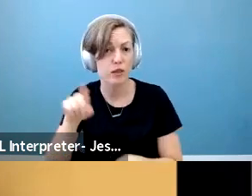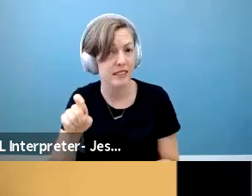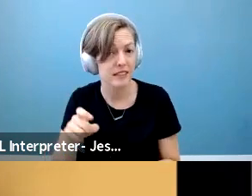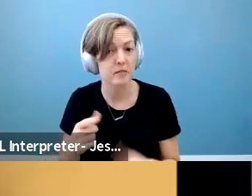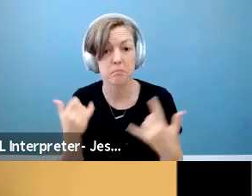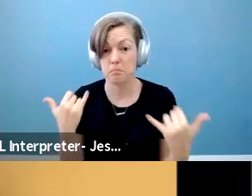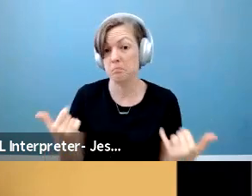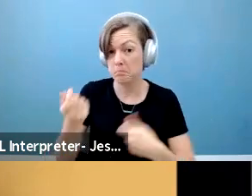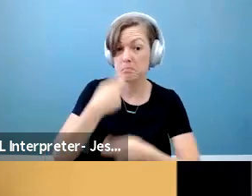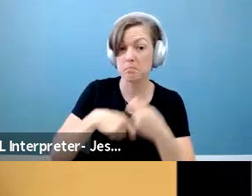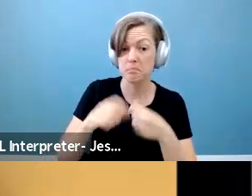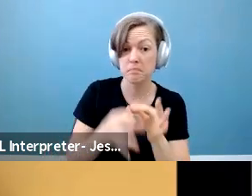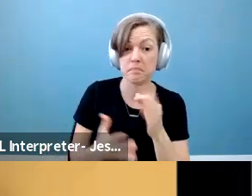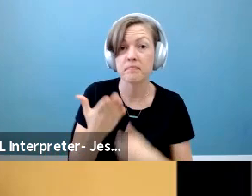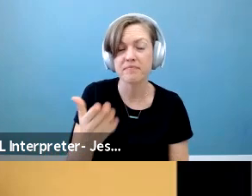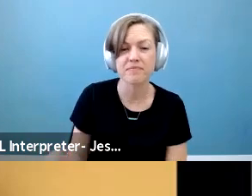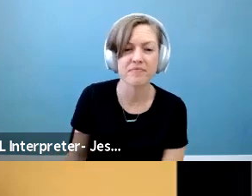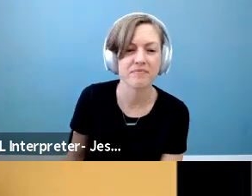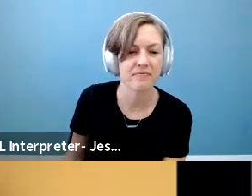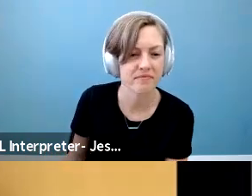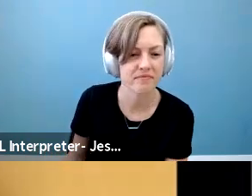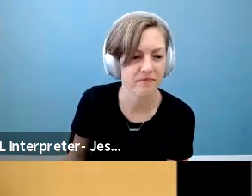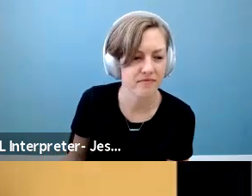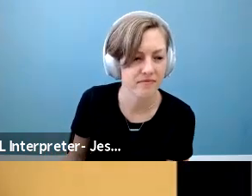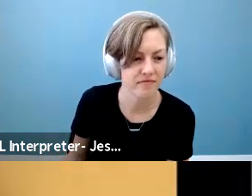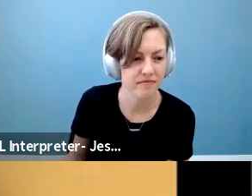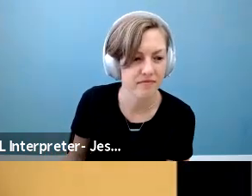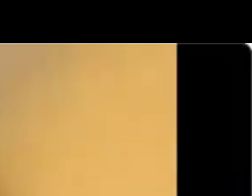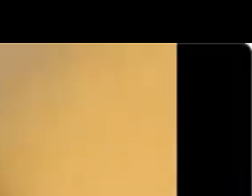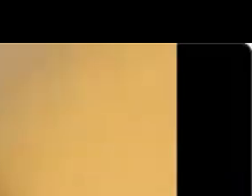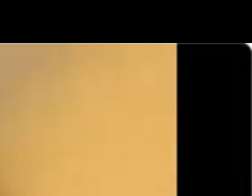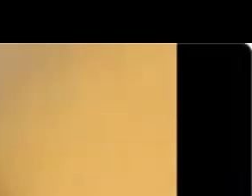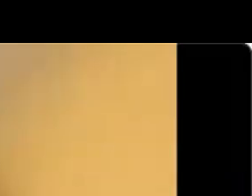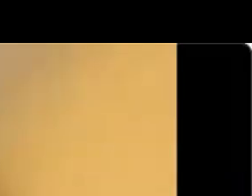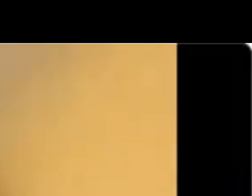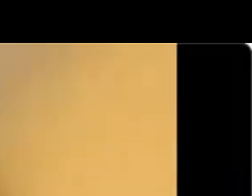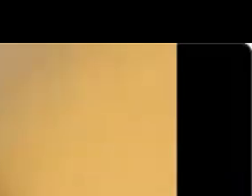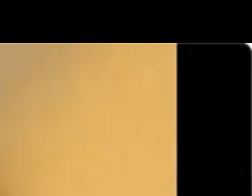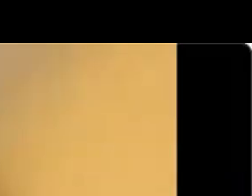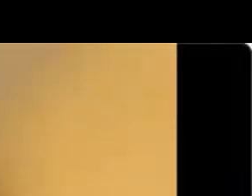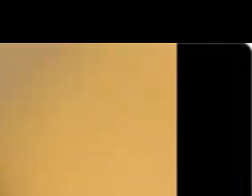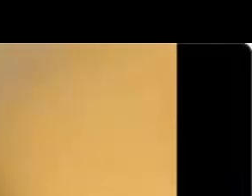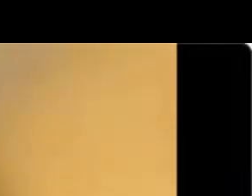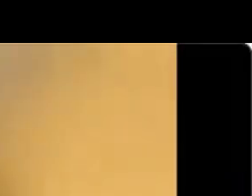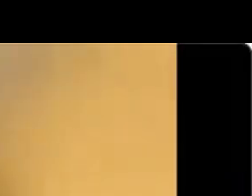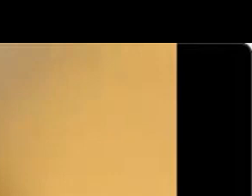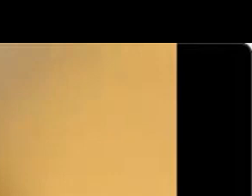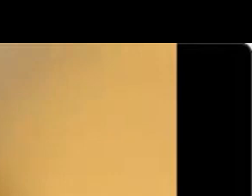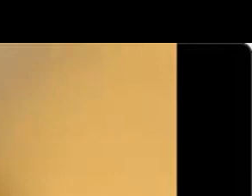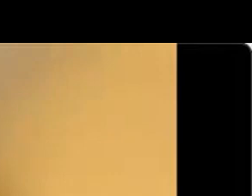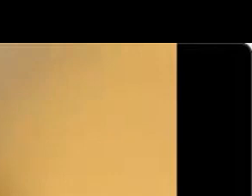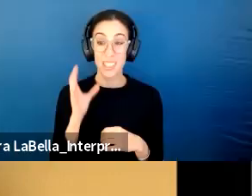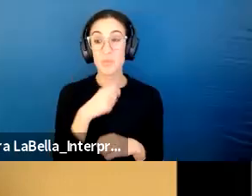Perhaps the most important thing we can do as lawmakers is to assume that we have missed voices, that we have